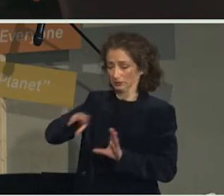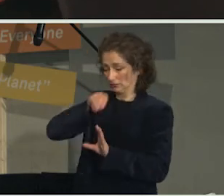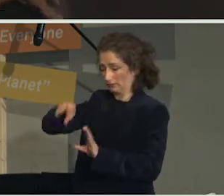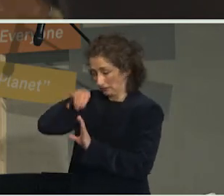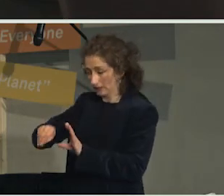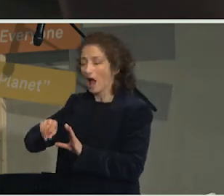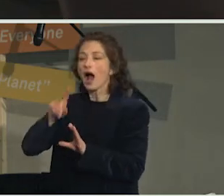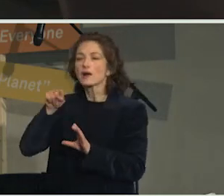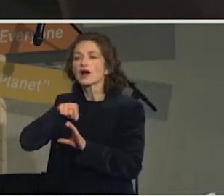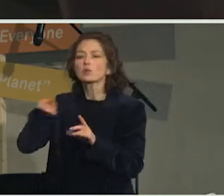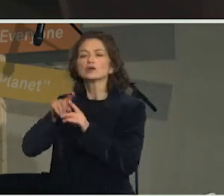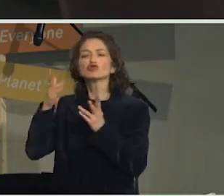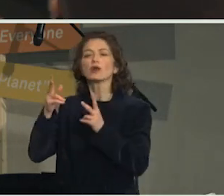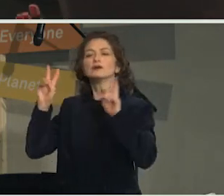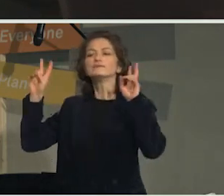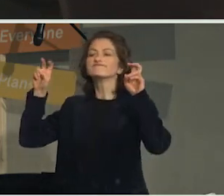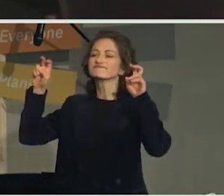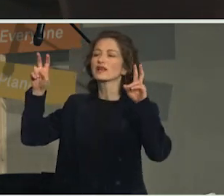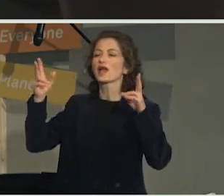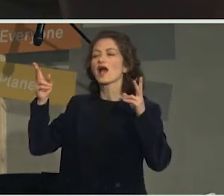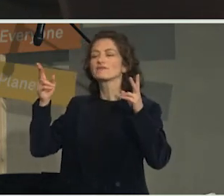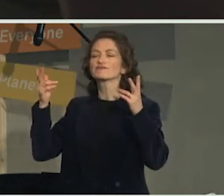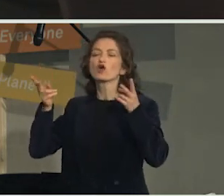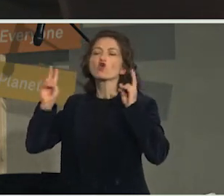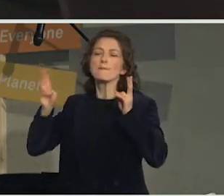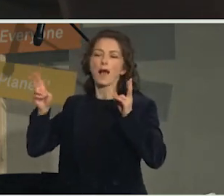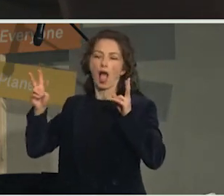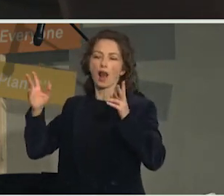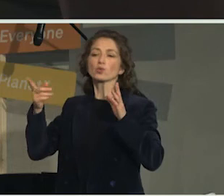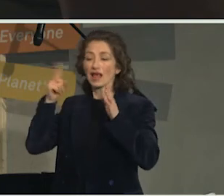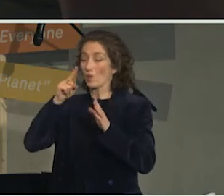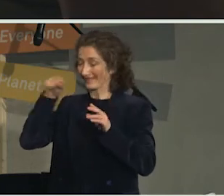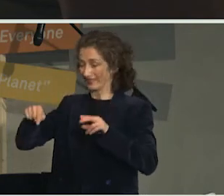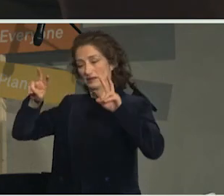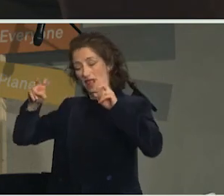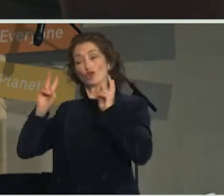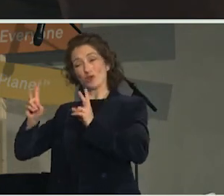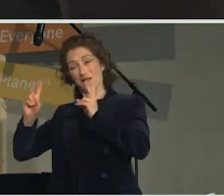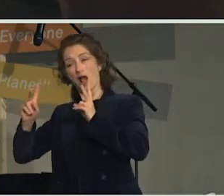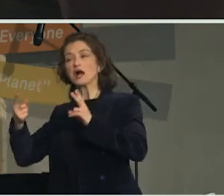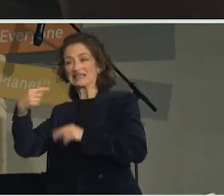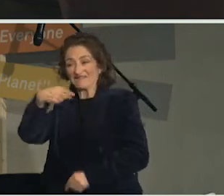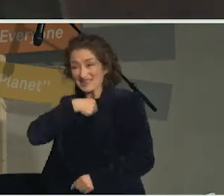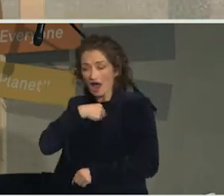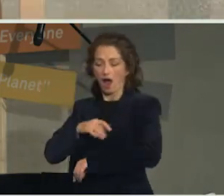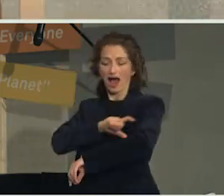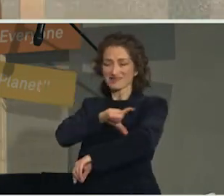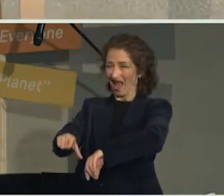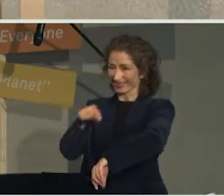Right. And so I'm seeing this with intersectionality, you know, a lot, right? Mm.